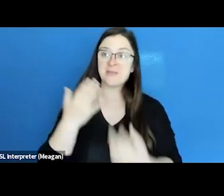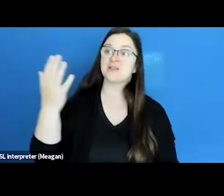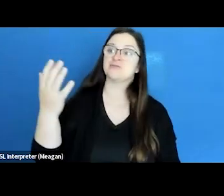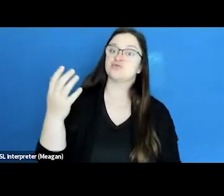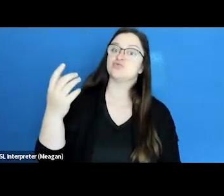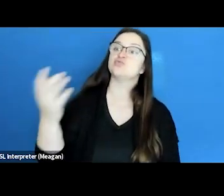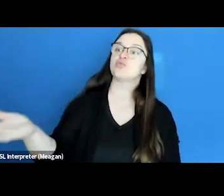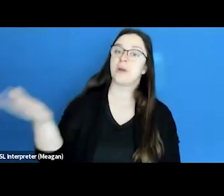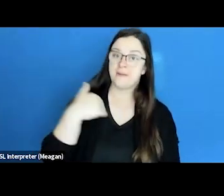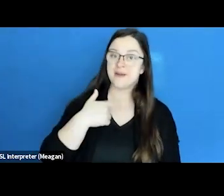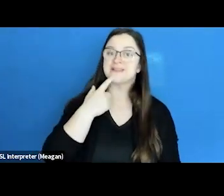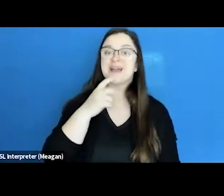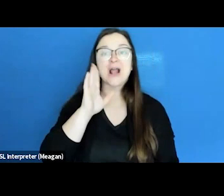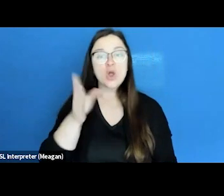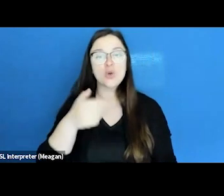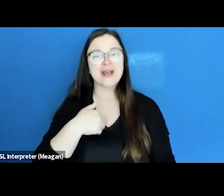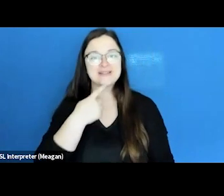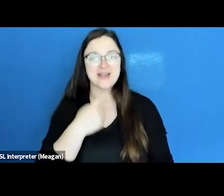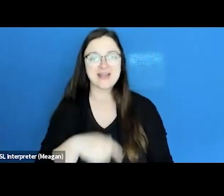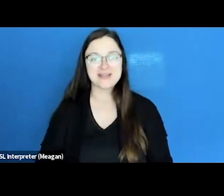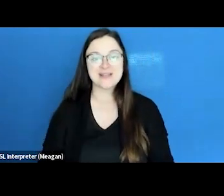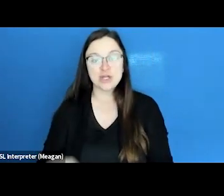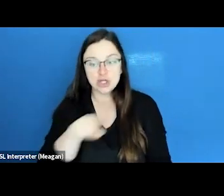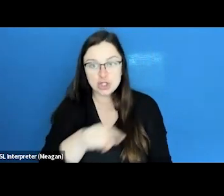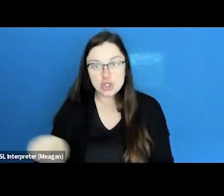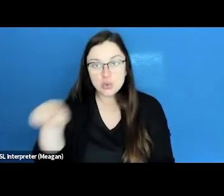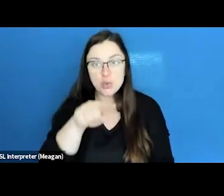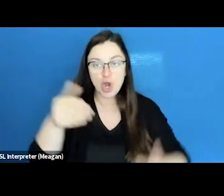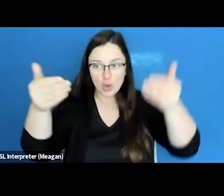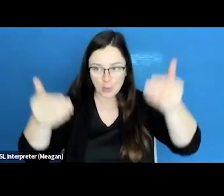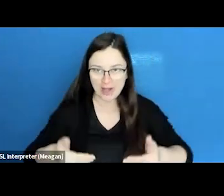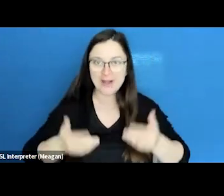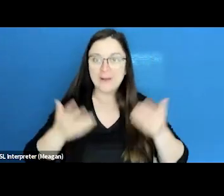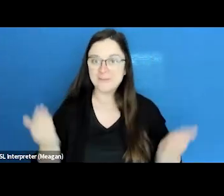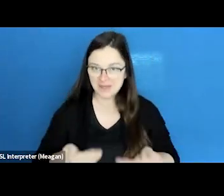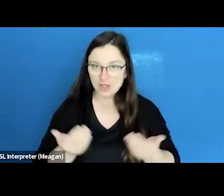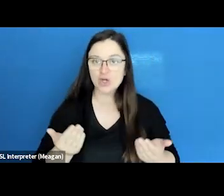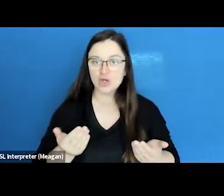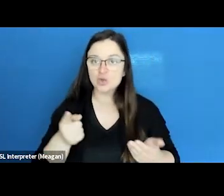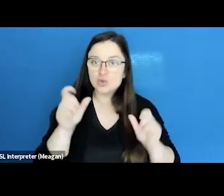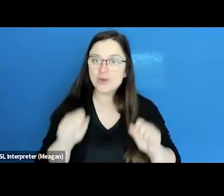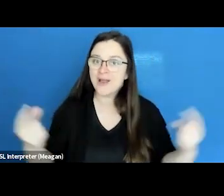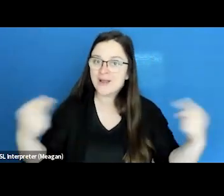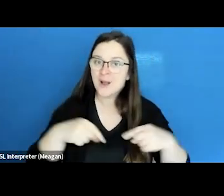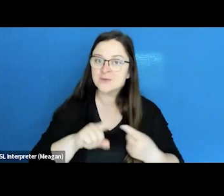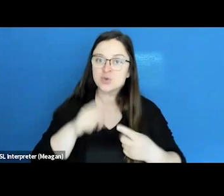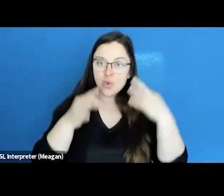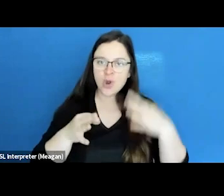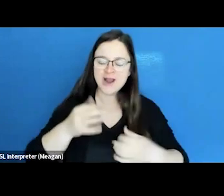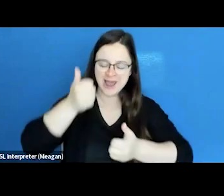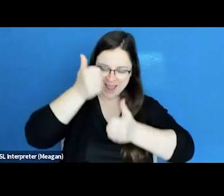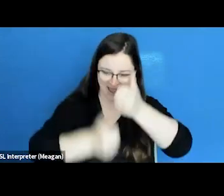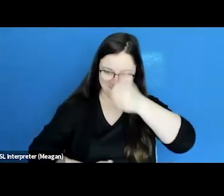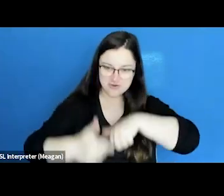say hello, and I say the following words. You are welcome here. You can come to court each and every time.